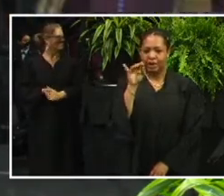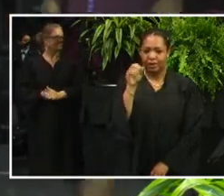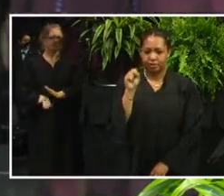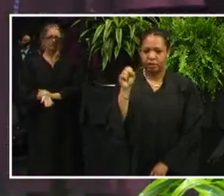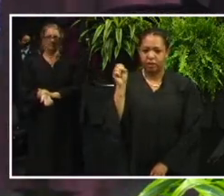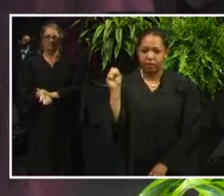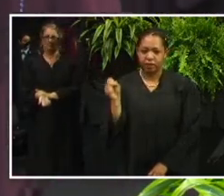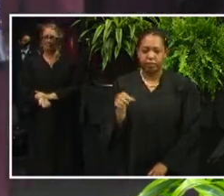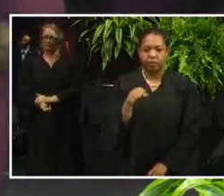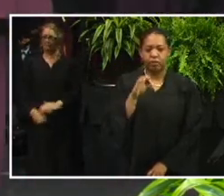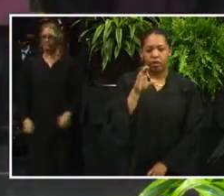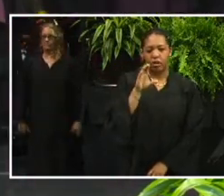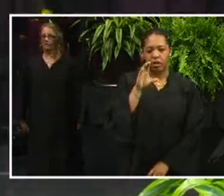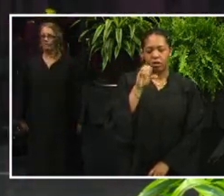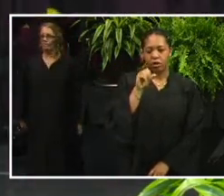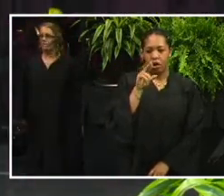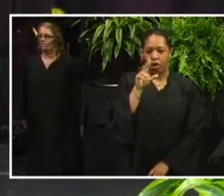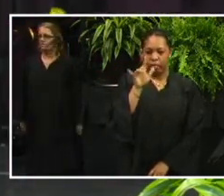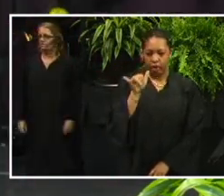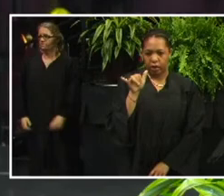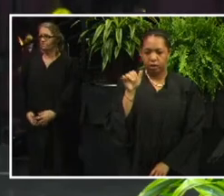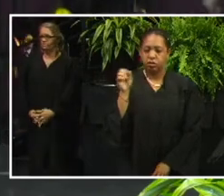Kylie Reese Stewart.